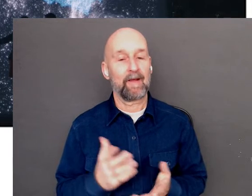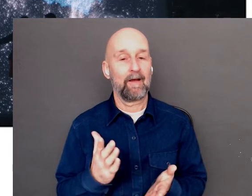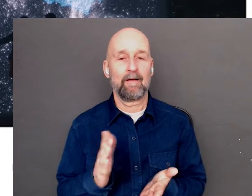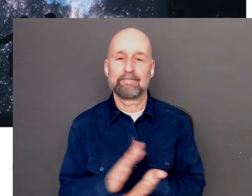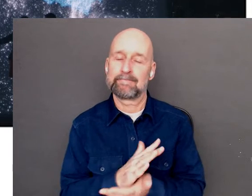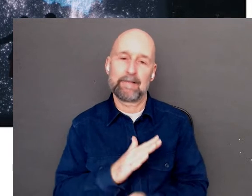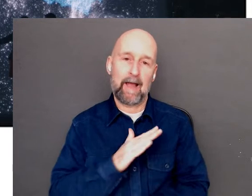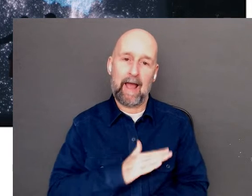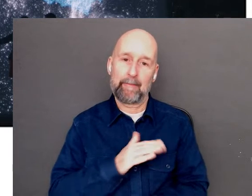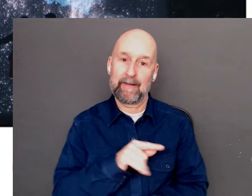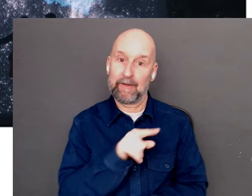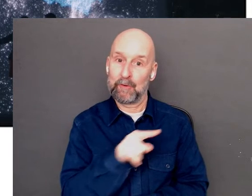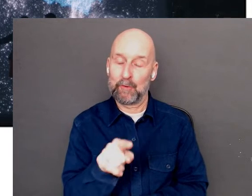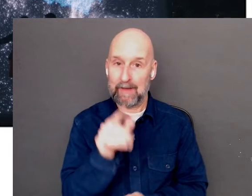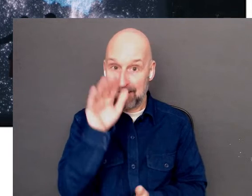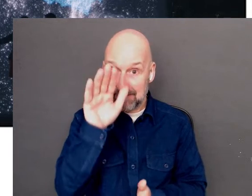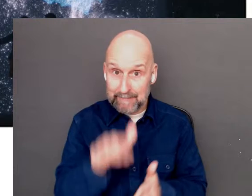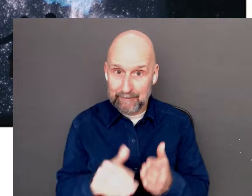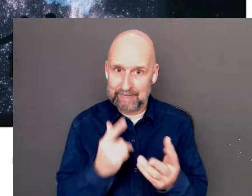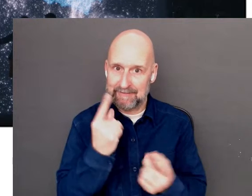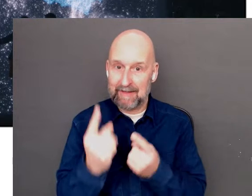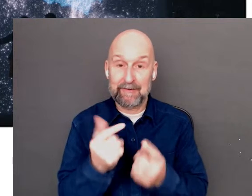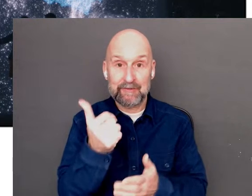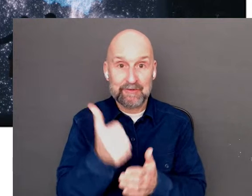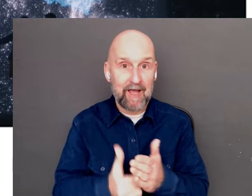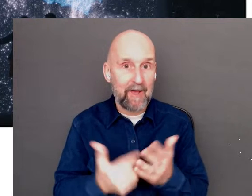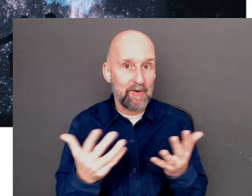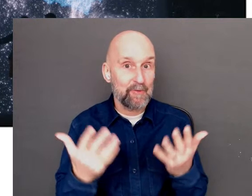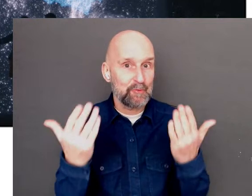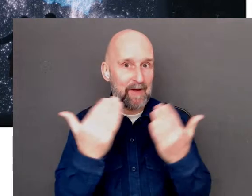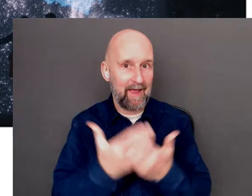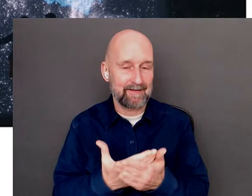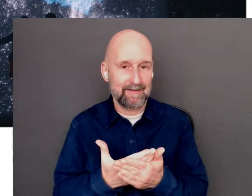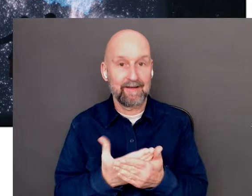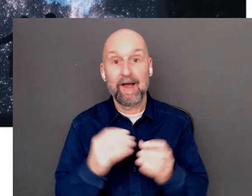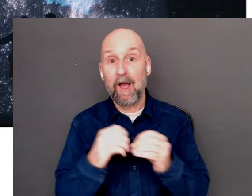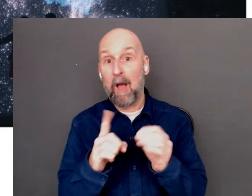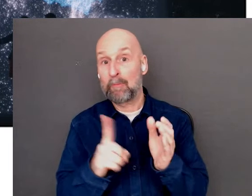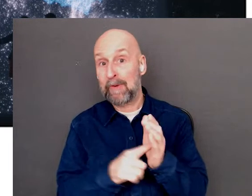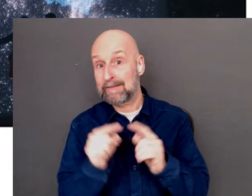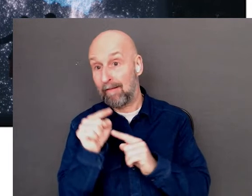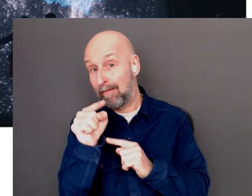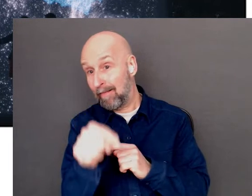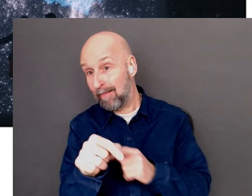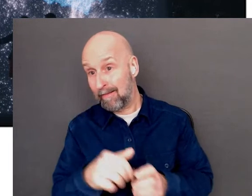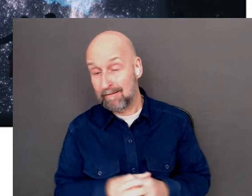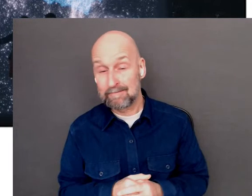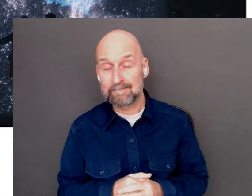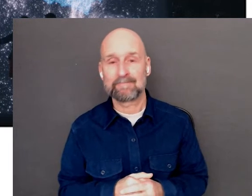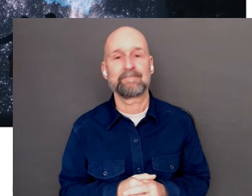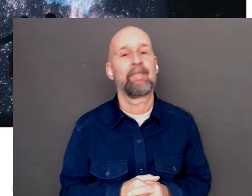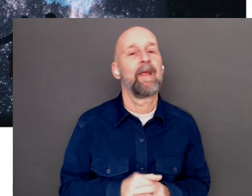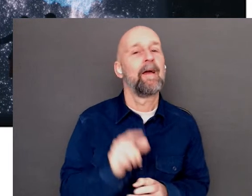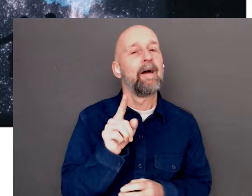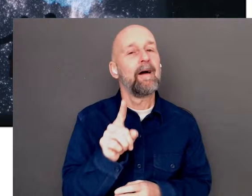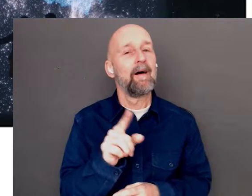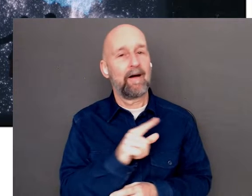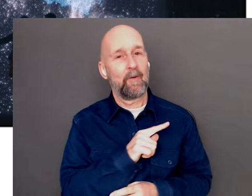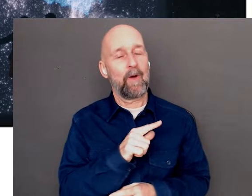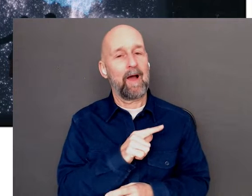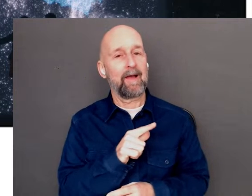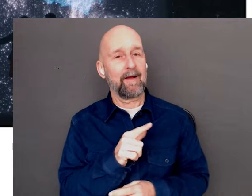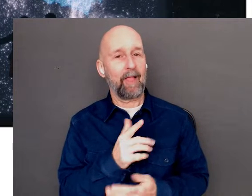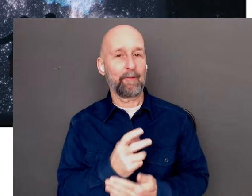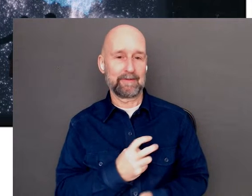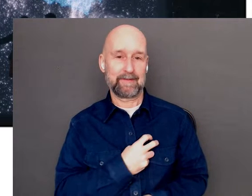able to experience it starting tonight in downtown Bristol. But one thing that was quite scary. So these